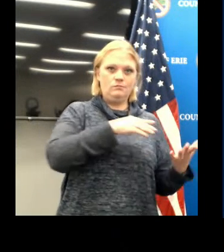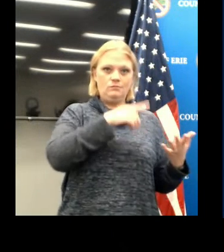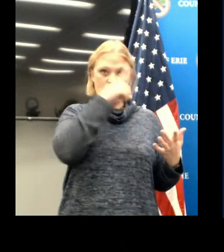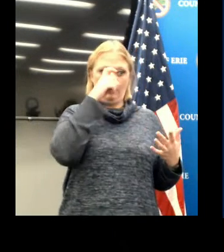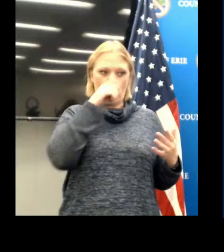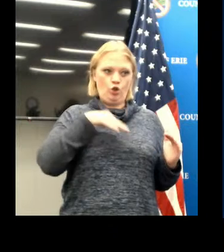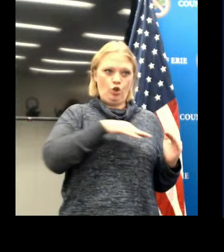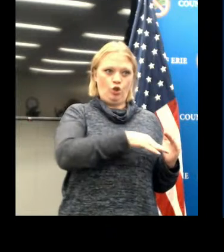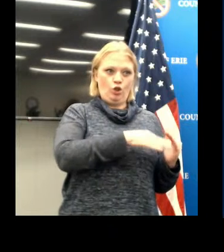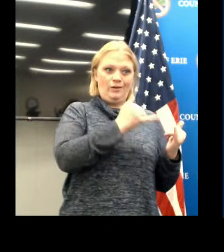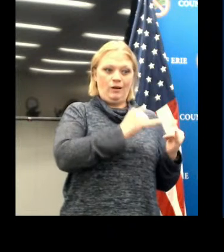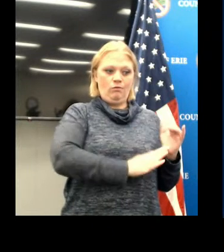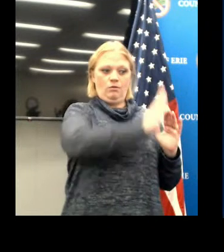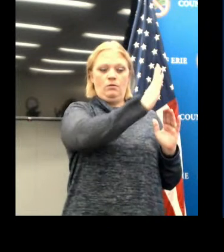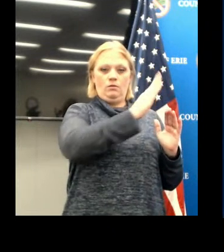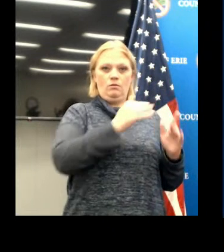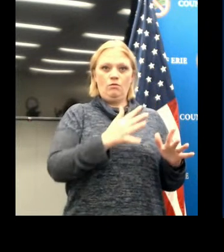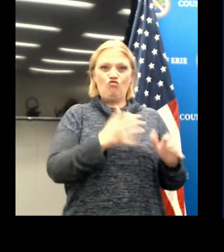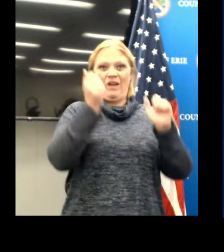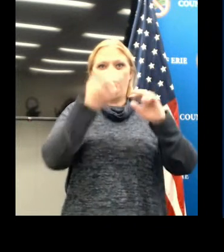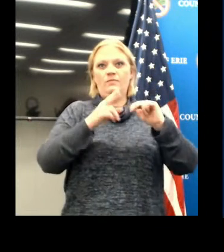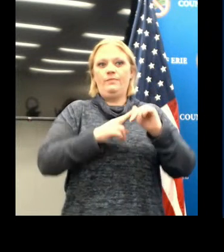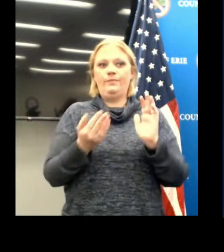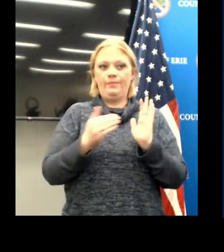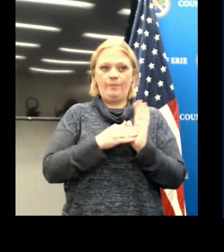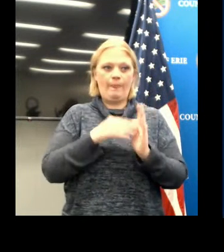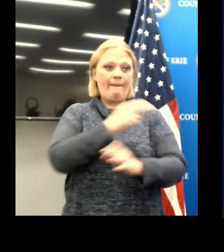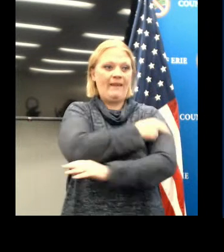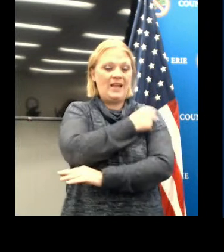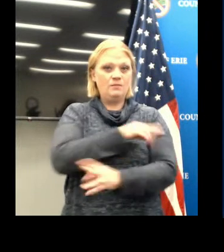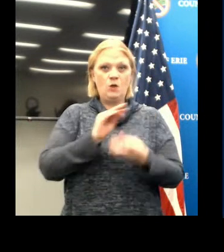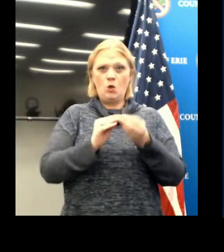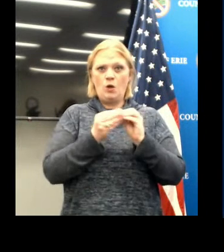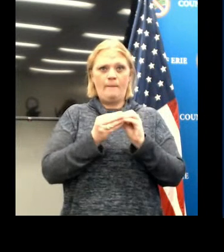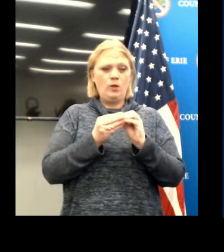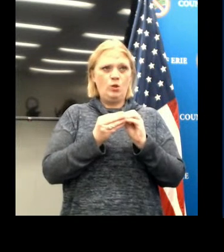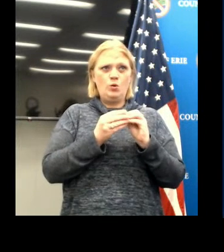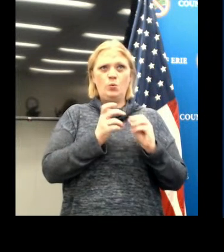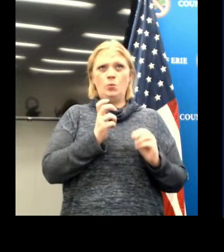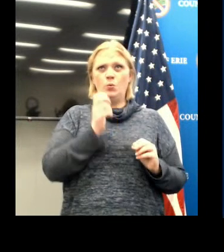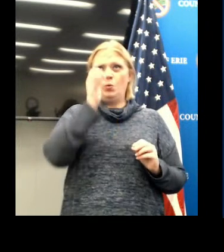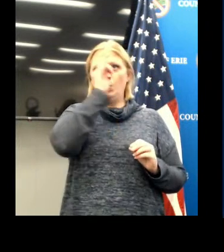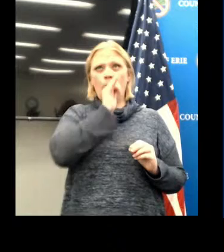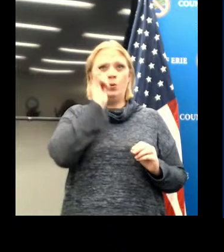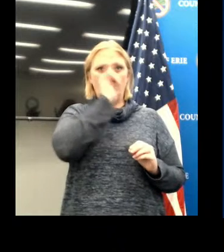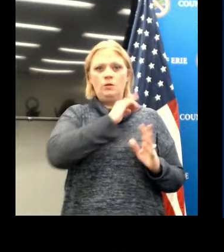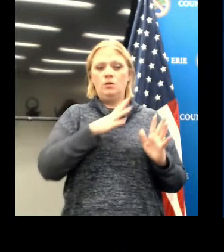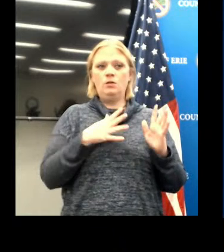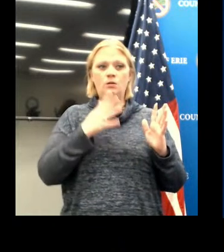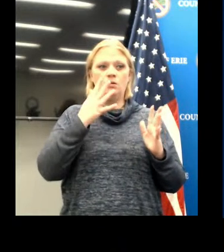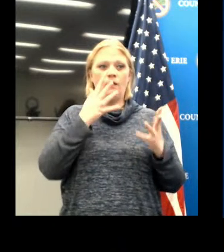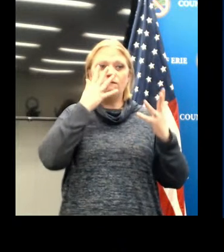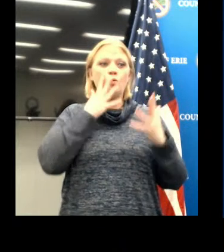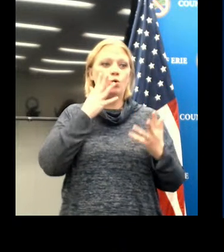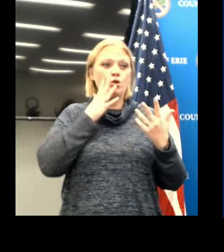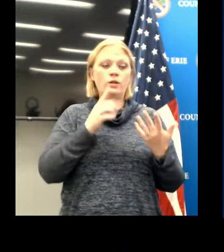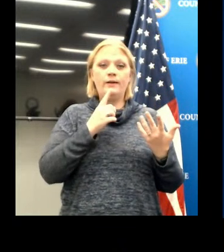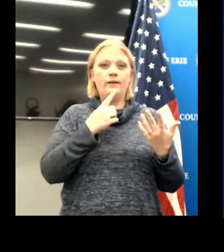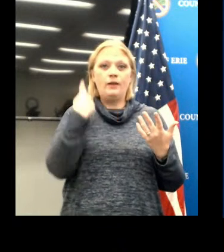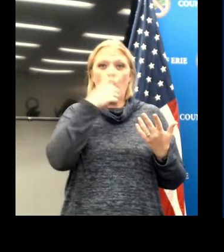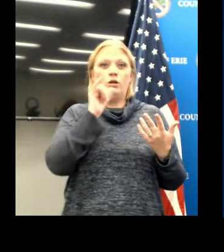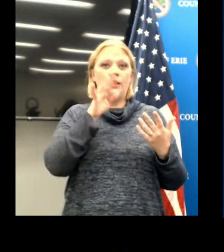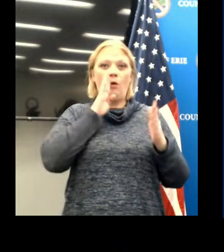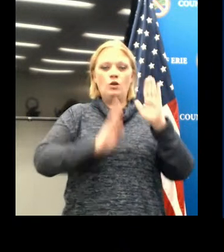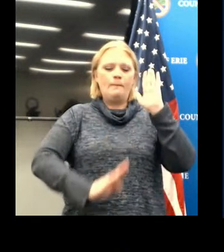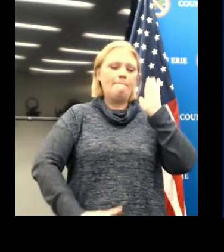increase again. Hospitalization numbers are shooting, and Unfortunately, it looks like they'll be shooting through the roof unless we control